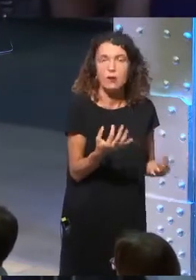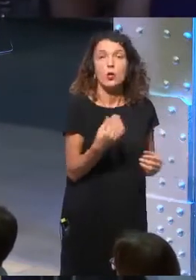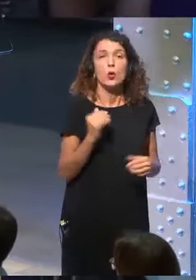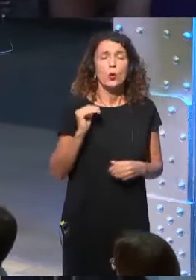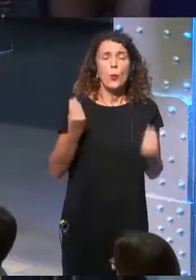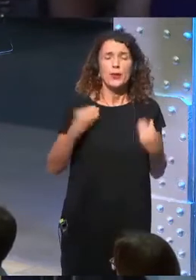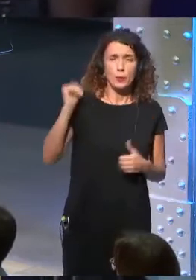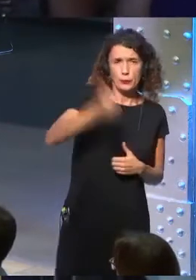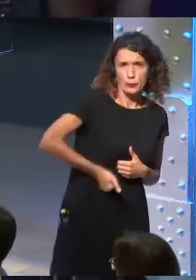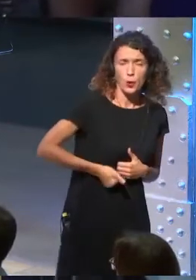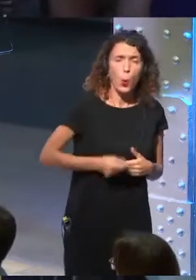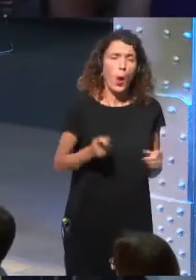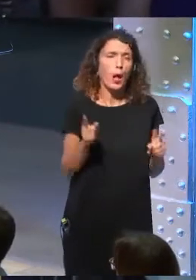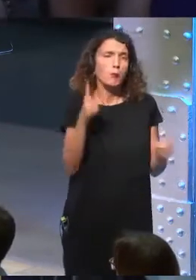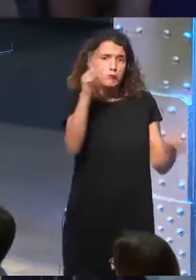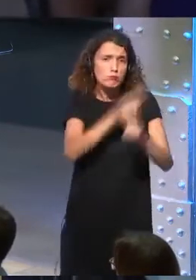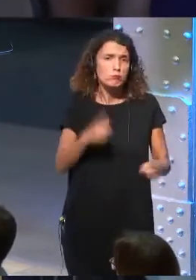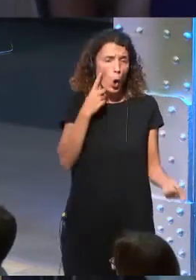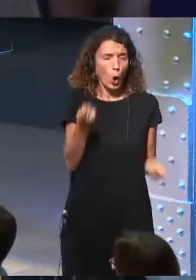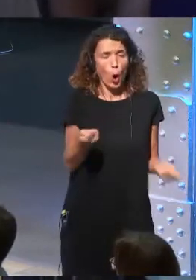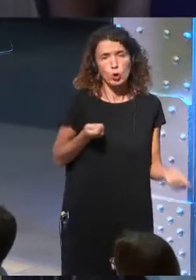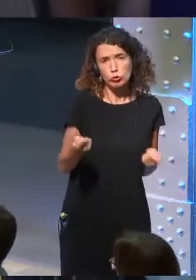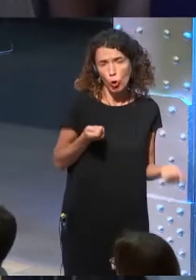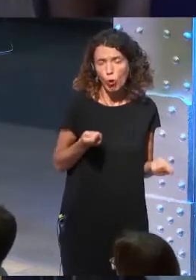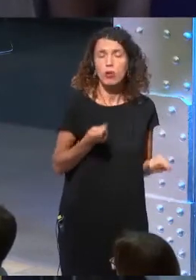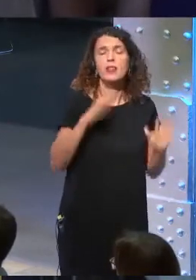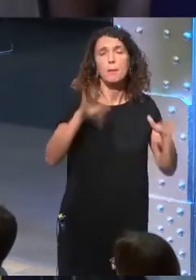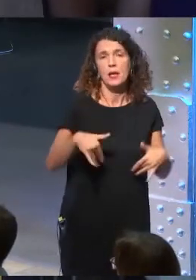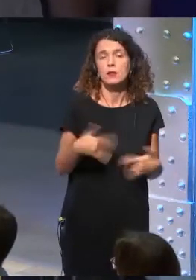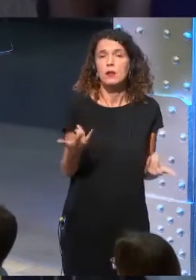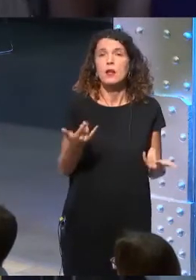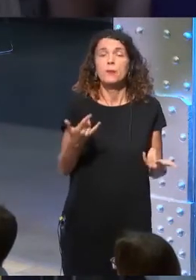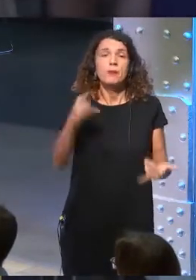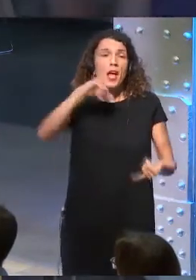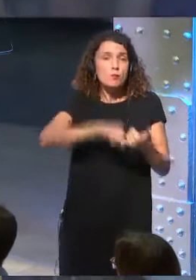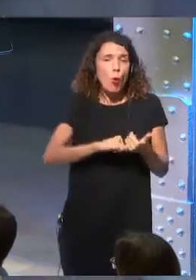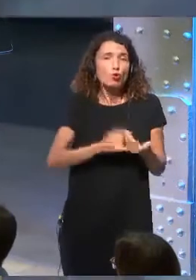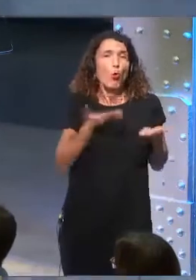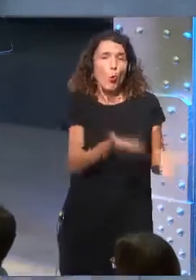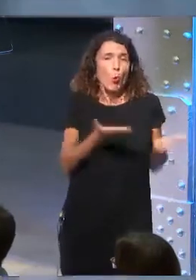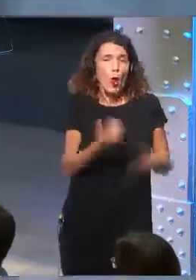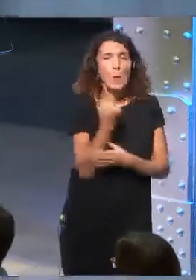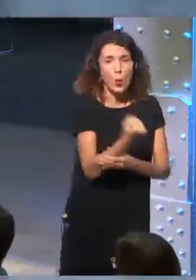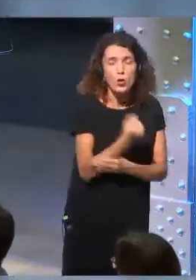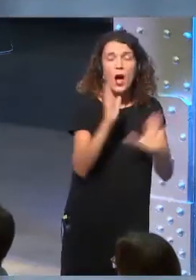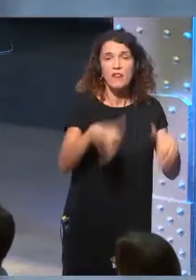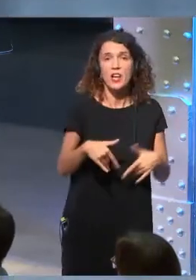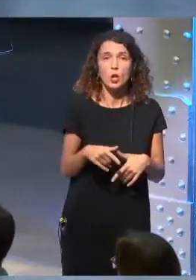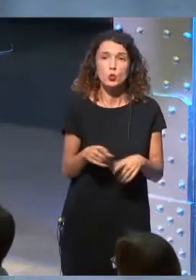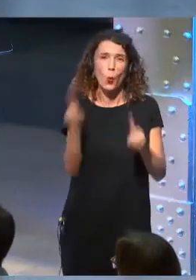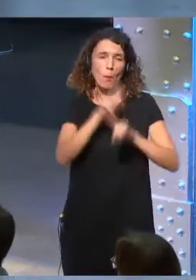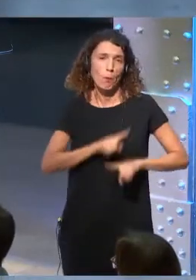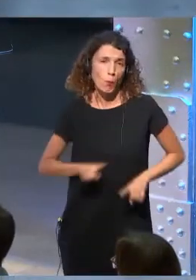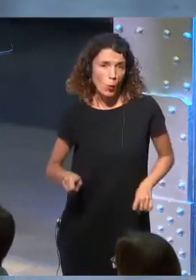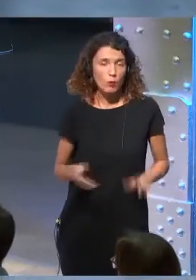are your costumes worth it? And after having been so nice to such